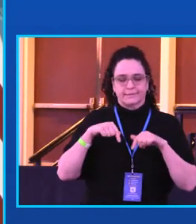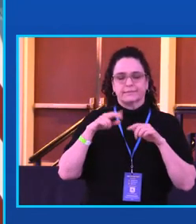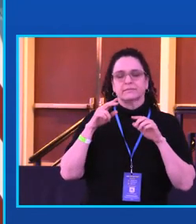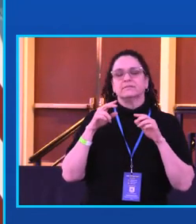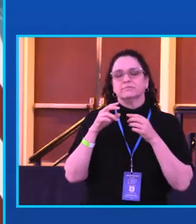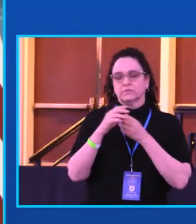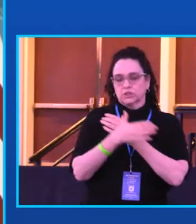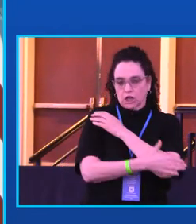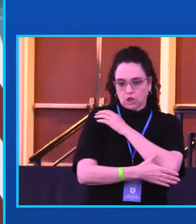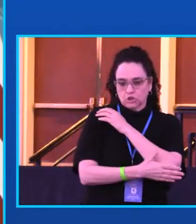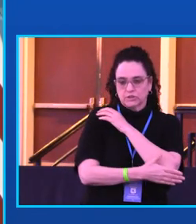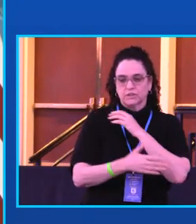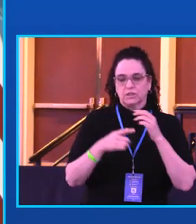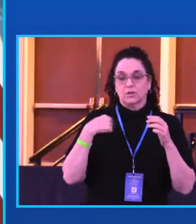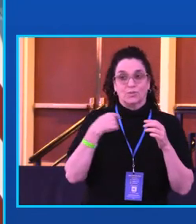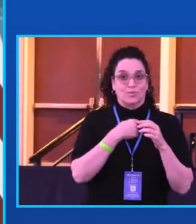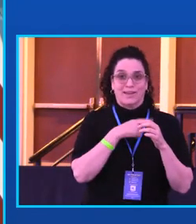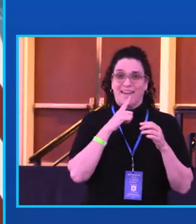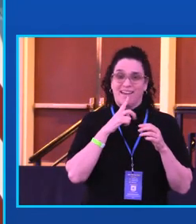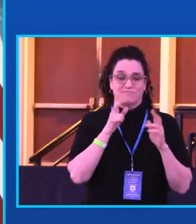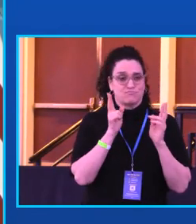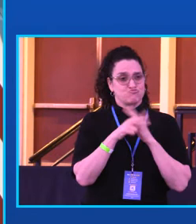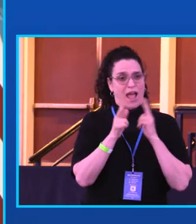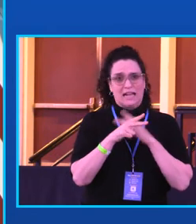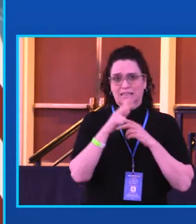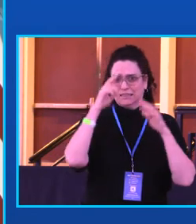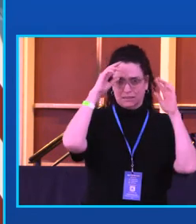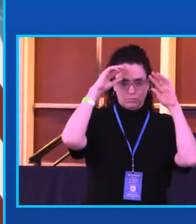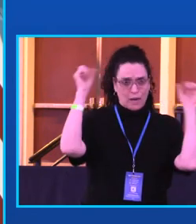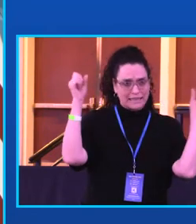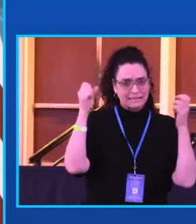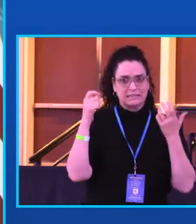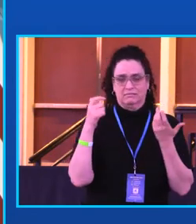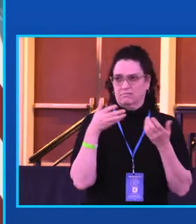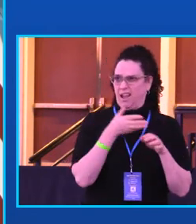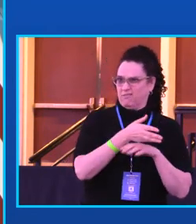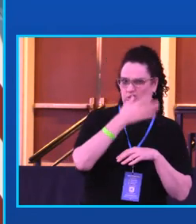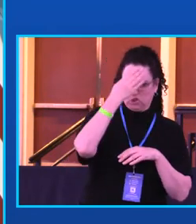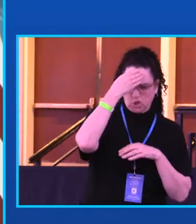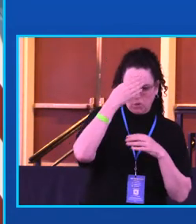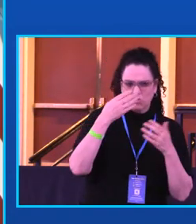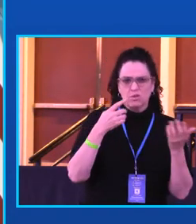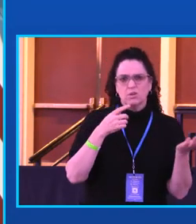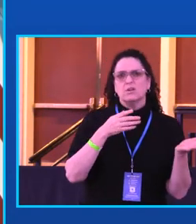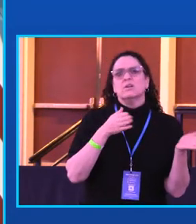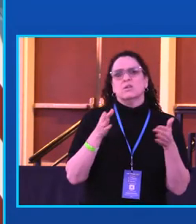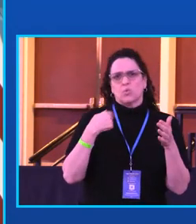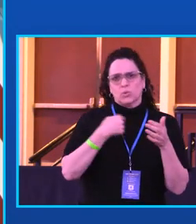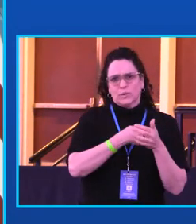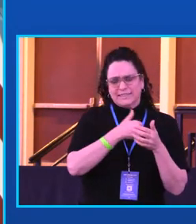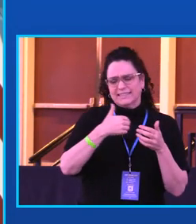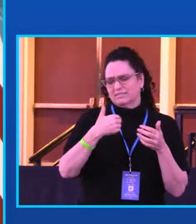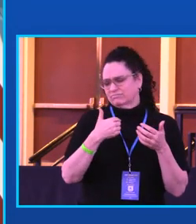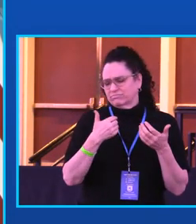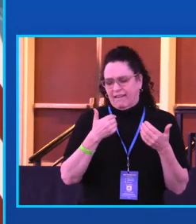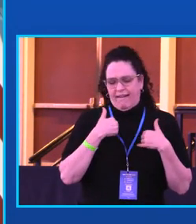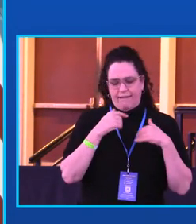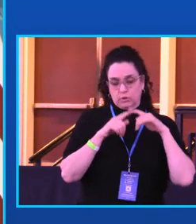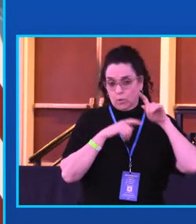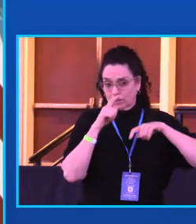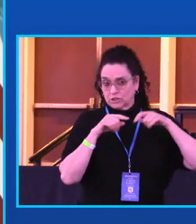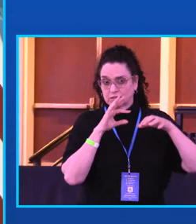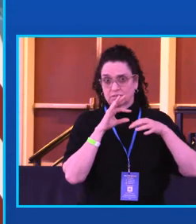reckless president, the COVID-19 pandemic, and questions about America's leadership on the world